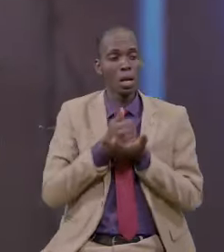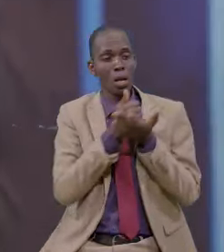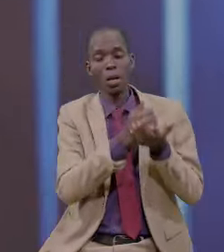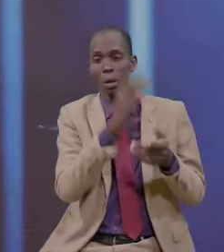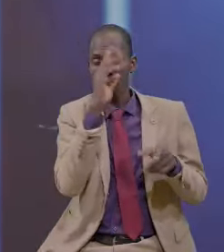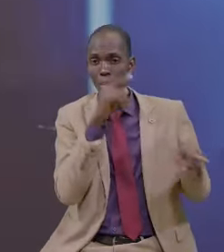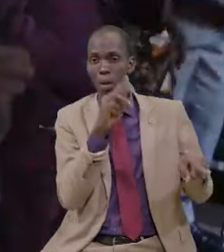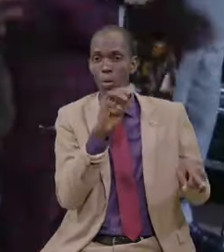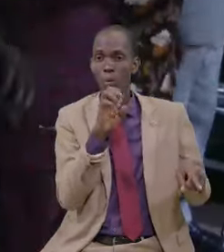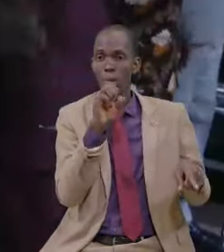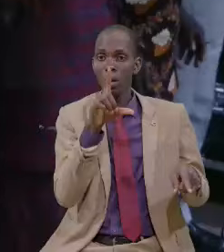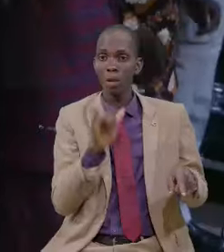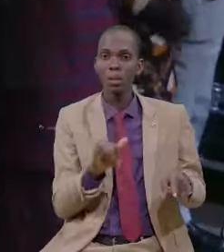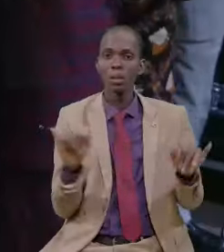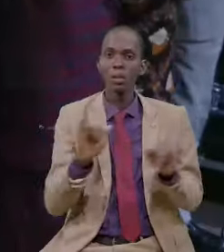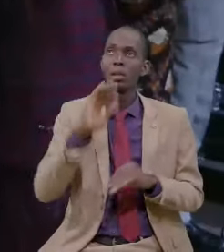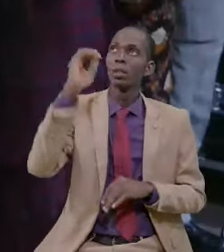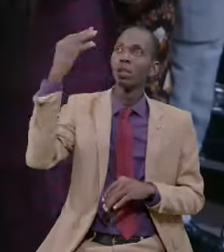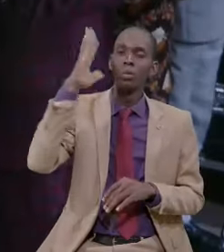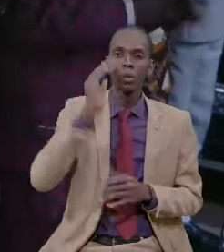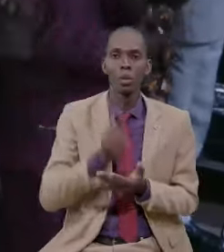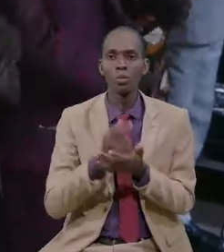in Jesus' name.